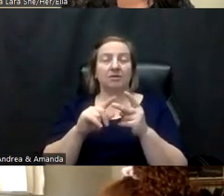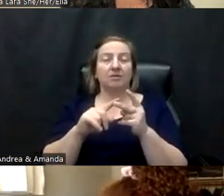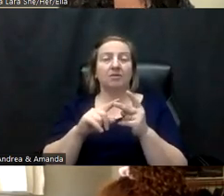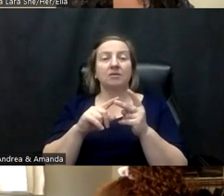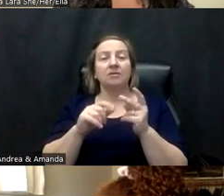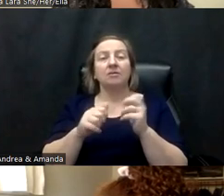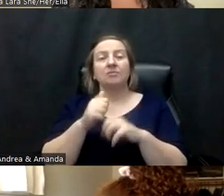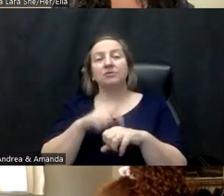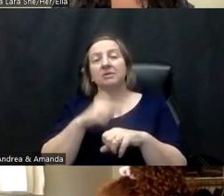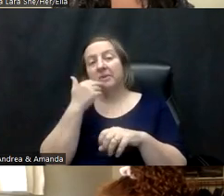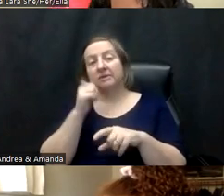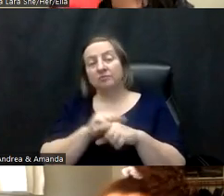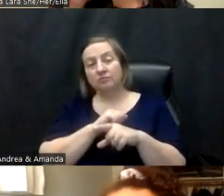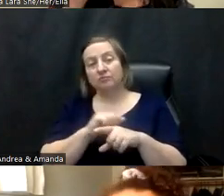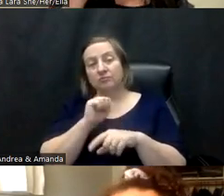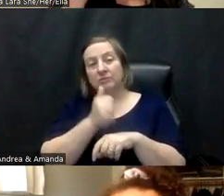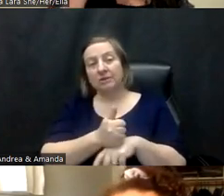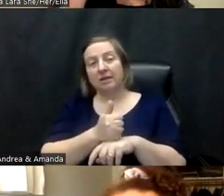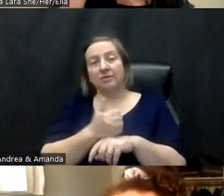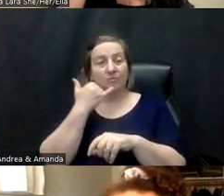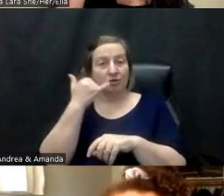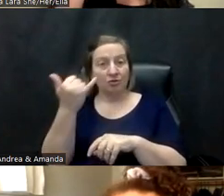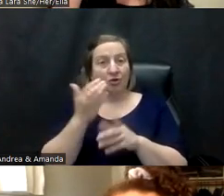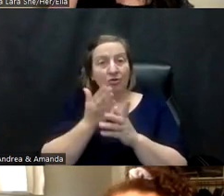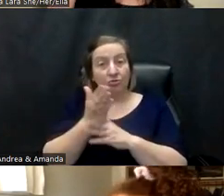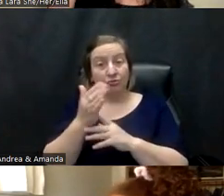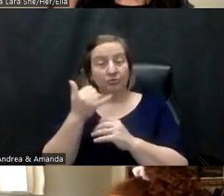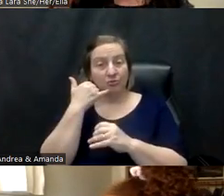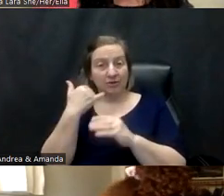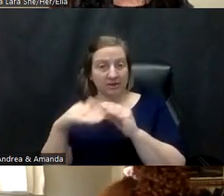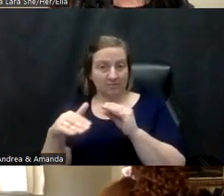Generally, it's best practice to set up a call via email.